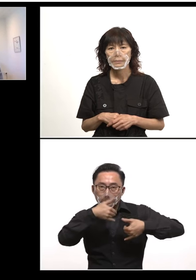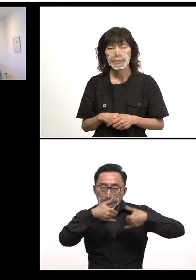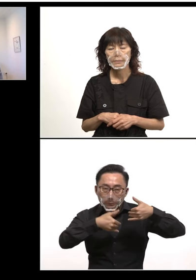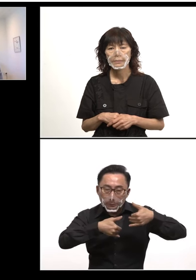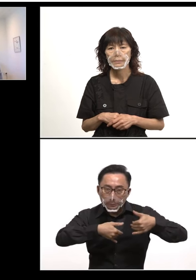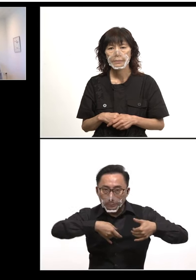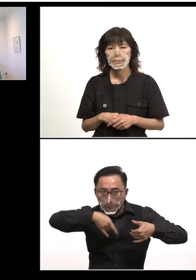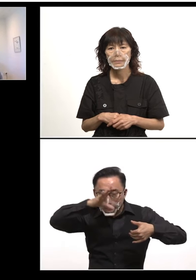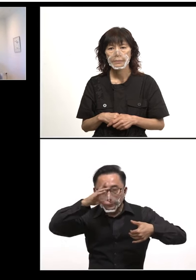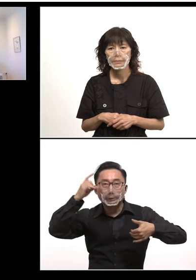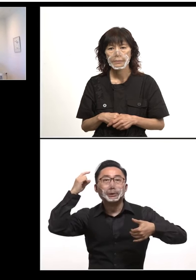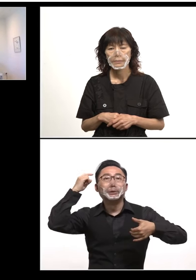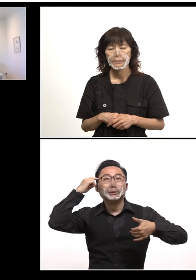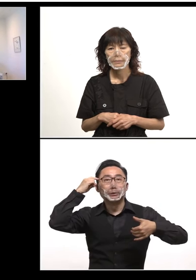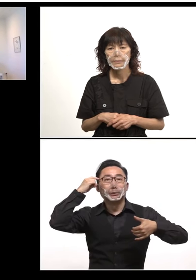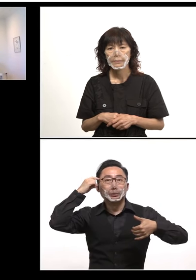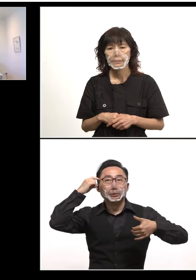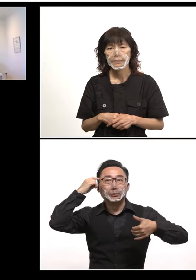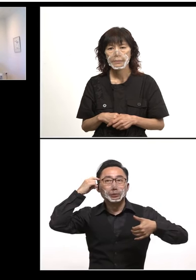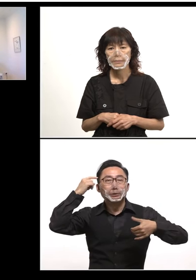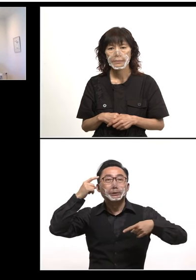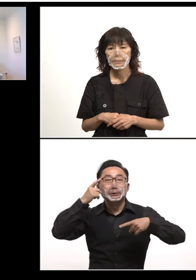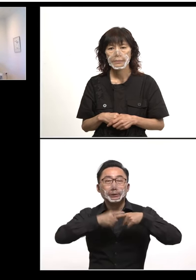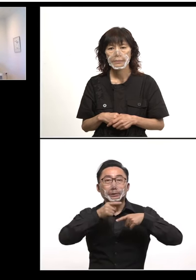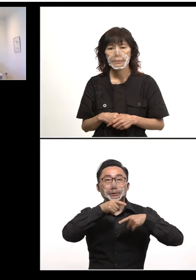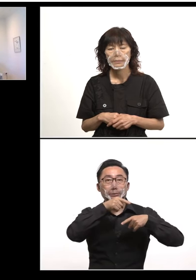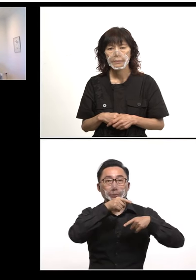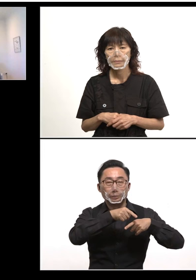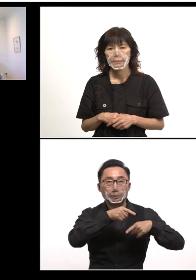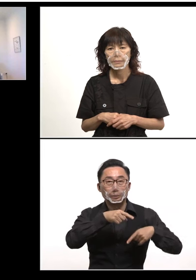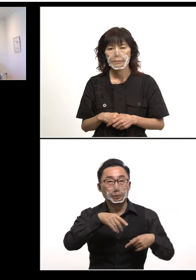get in that world that perhaps they don't have a lot of